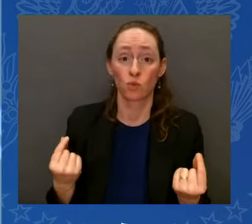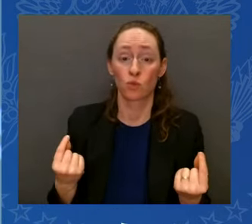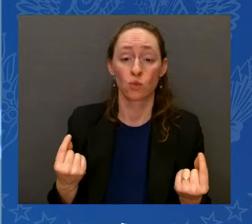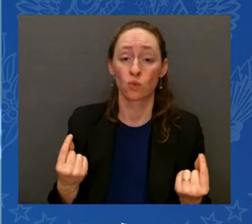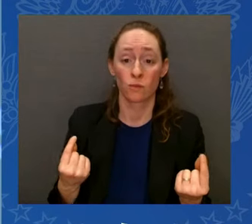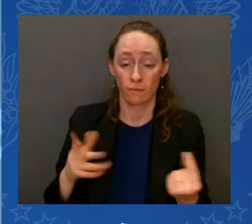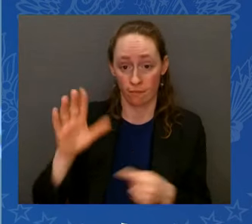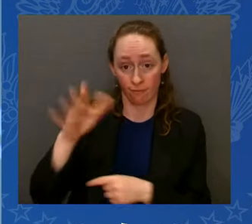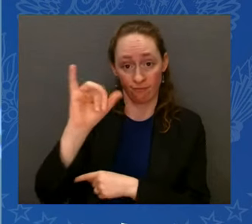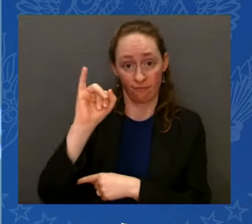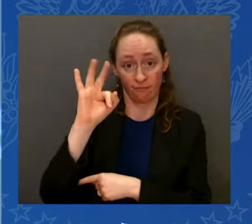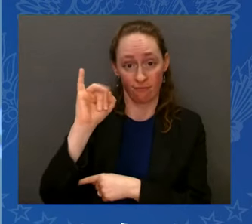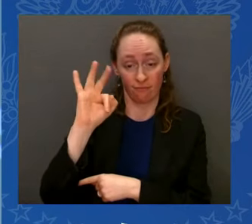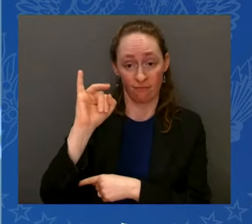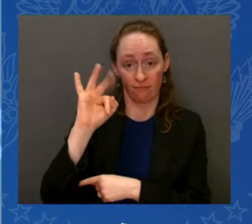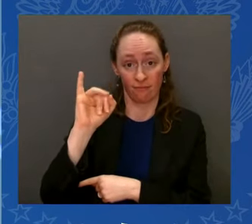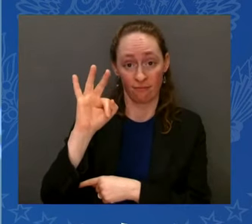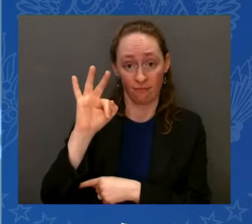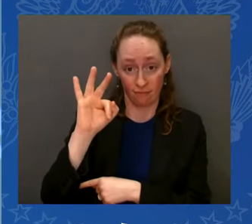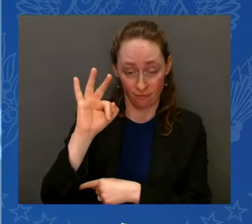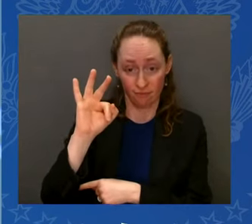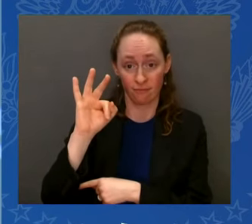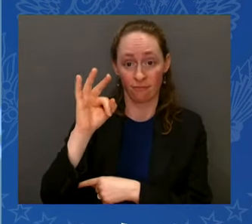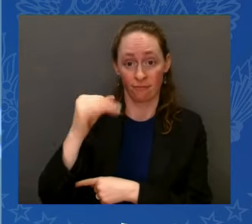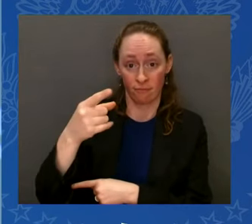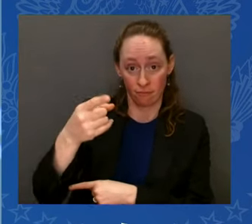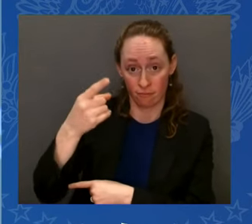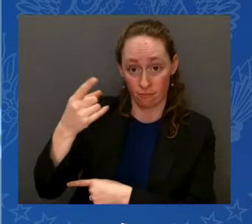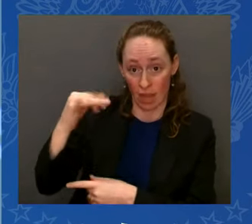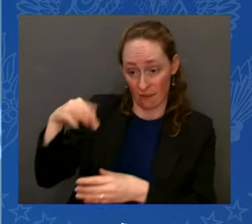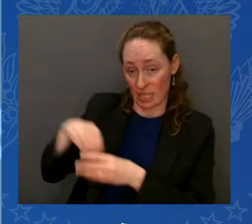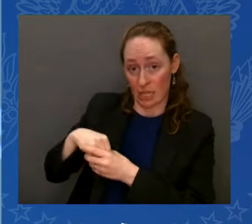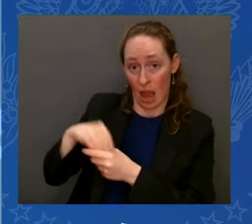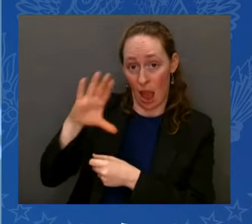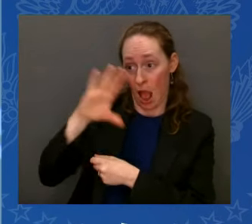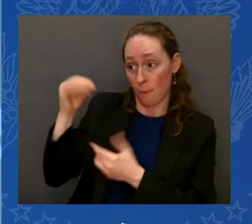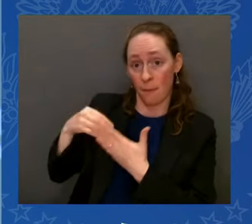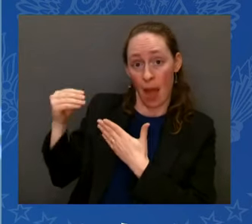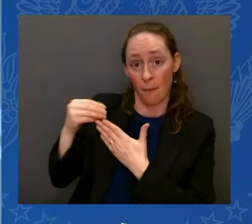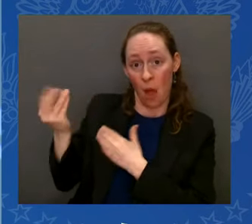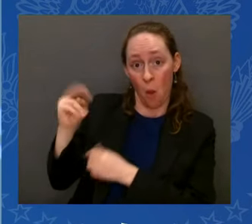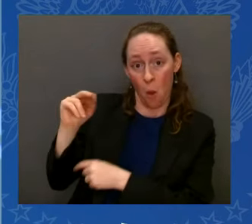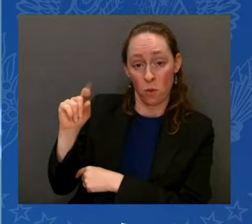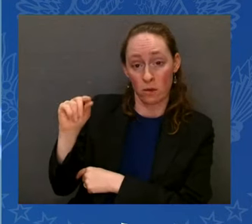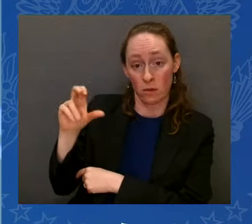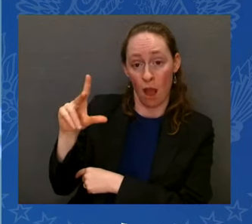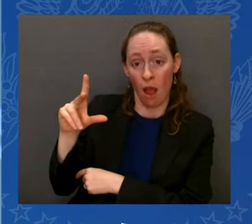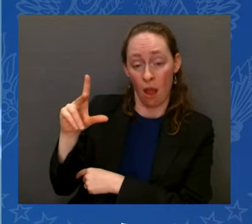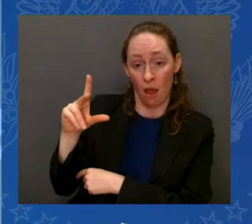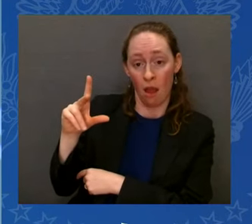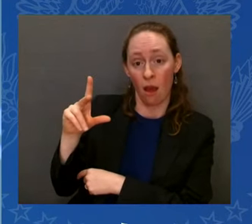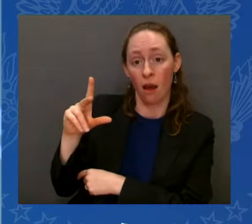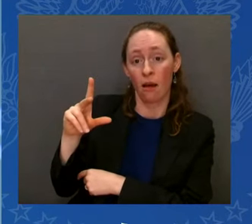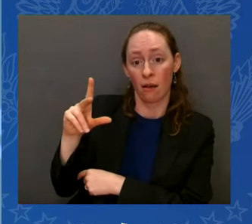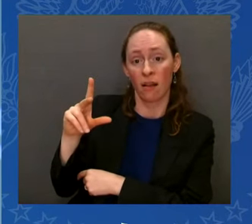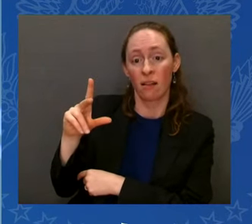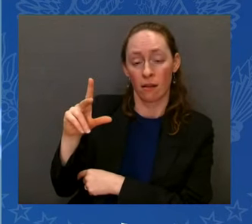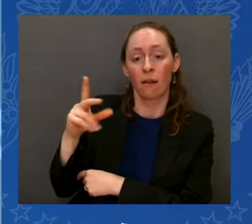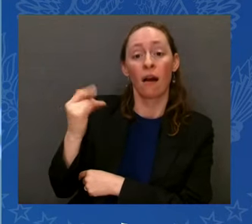that, it's going to cost $74 billion more in the deficit. They want to extend the Trump tax